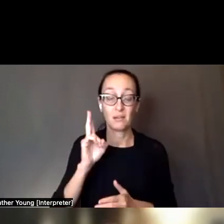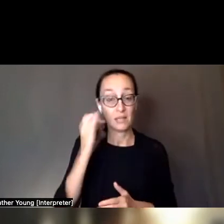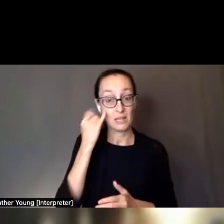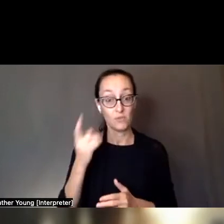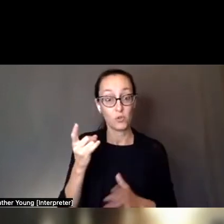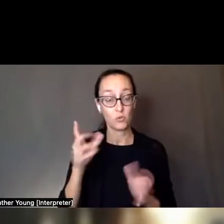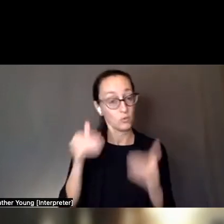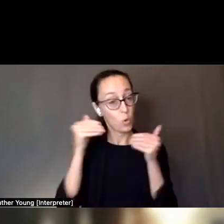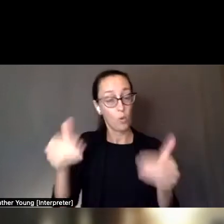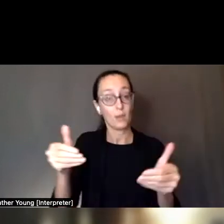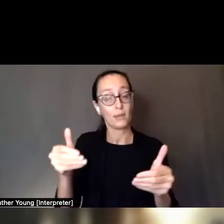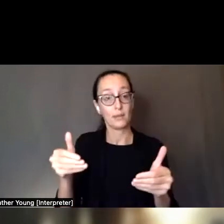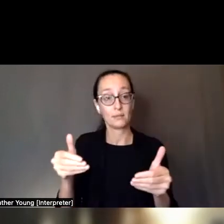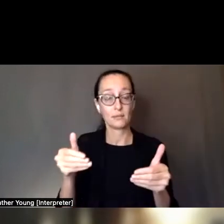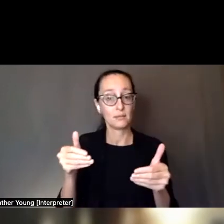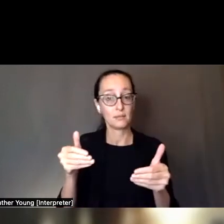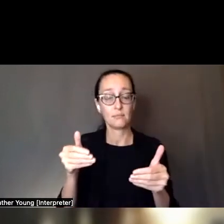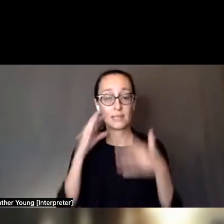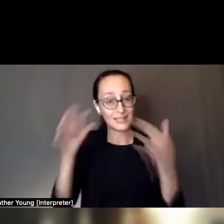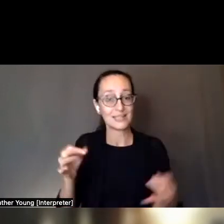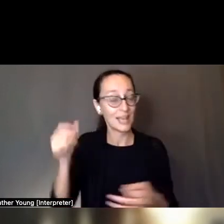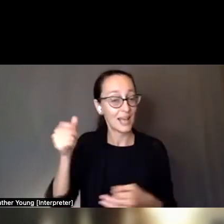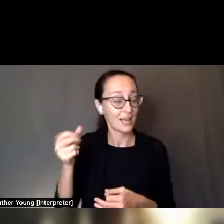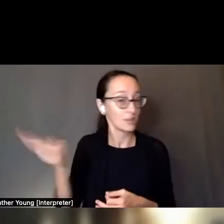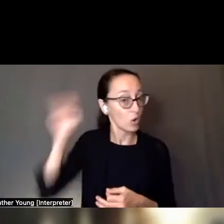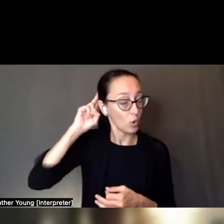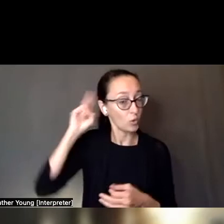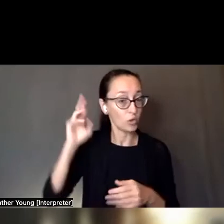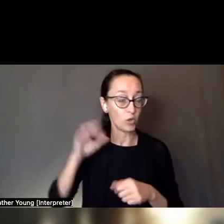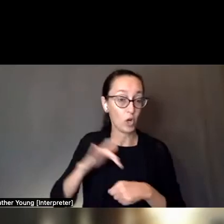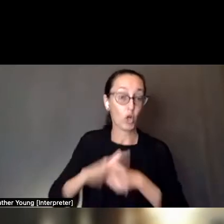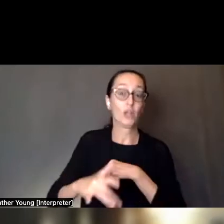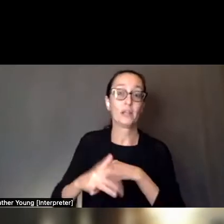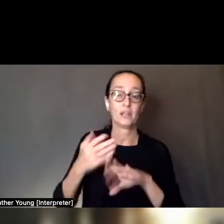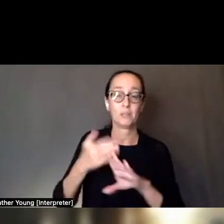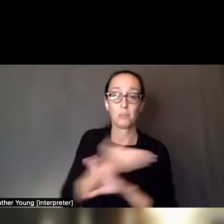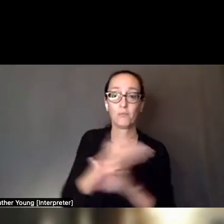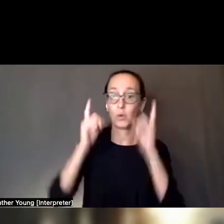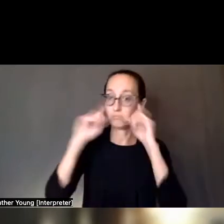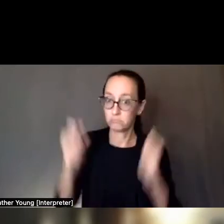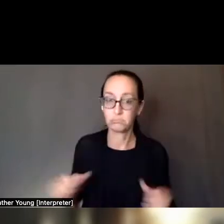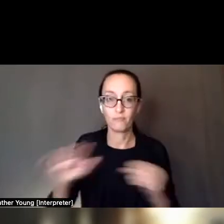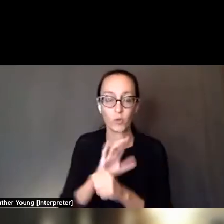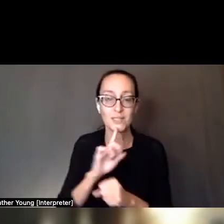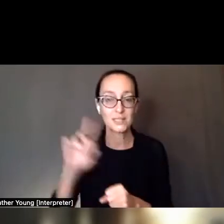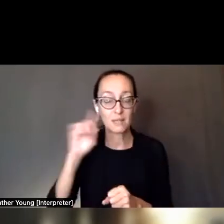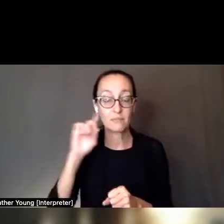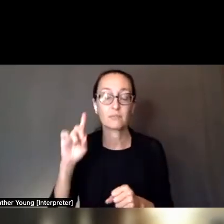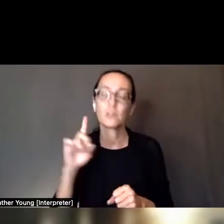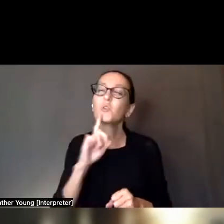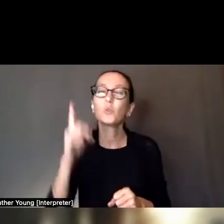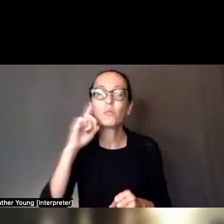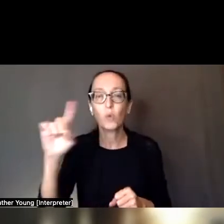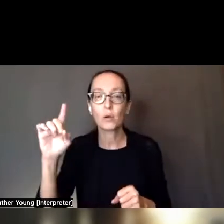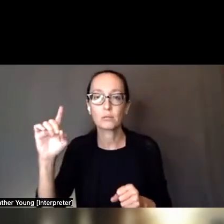this earlier, before you are completely deaf. That's true in adults. It's also true in children, as long as the child or the adult